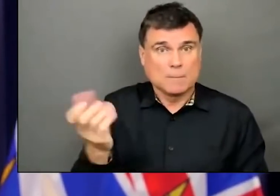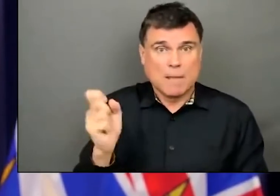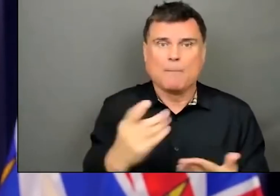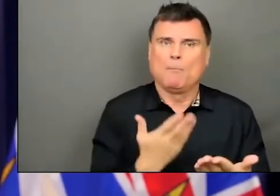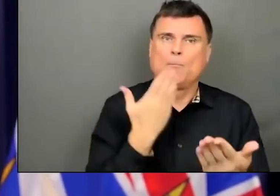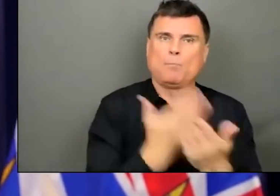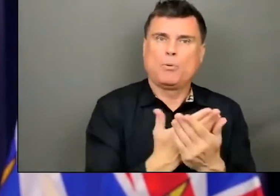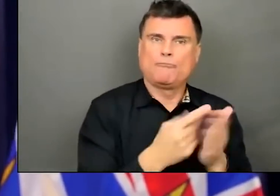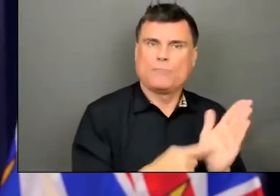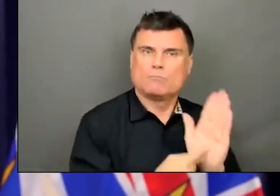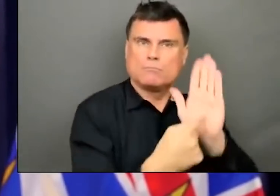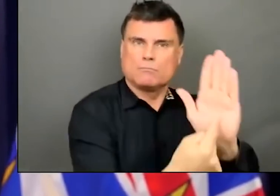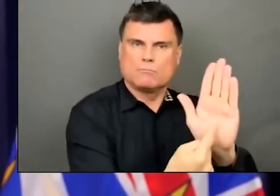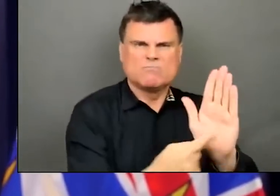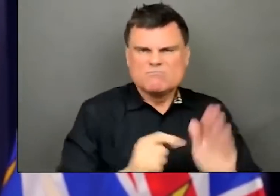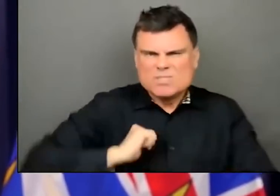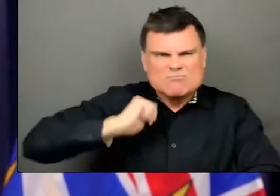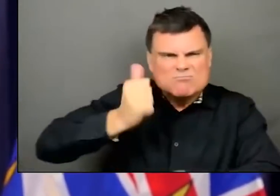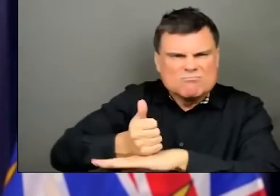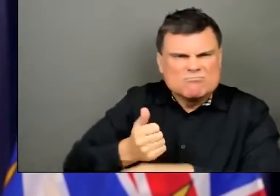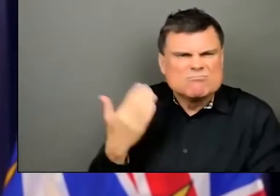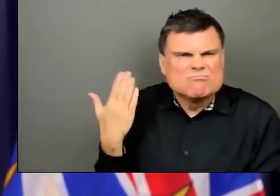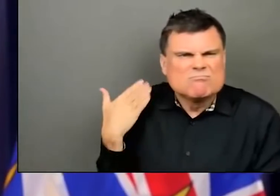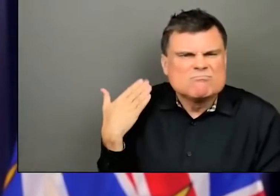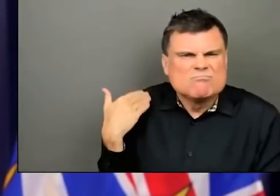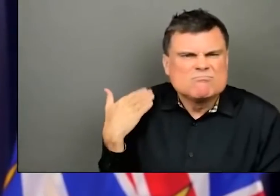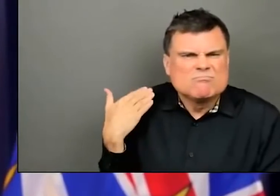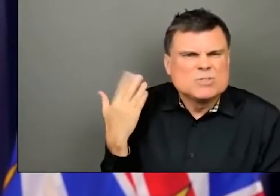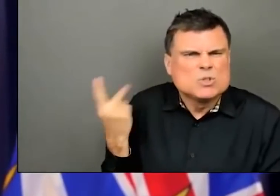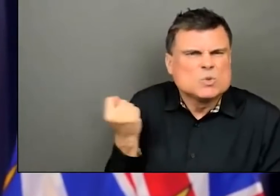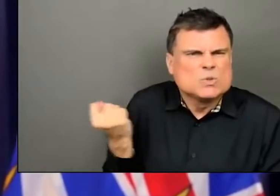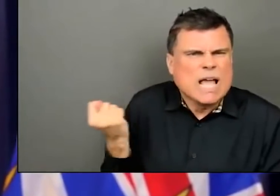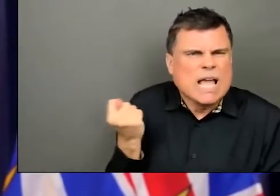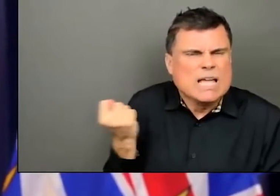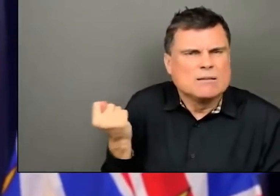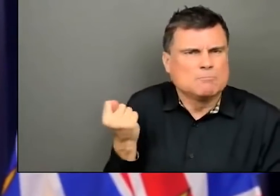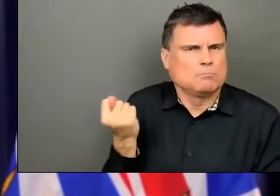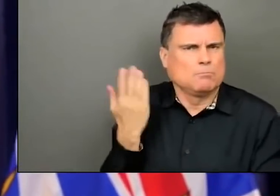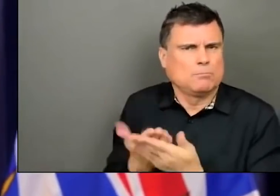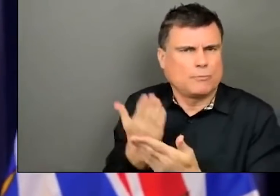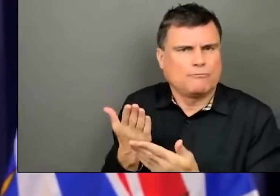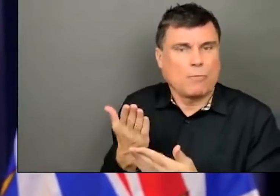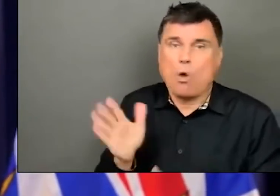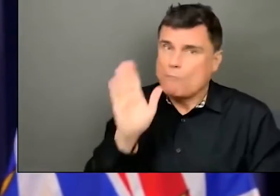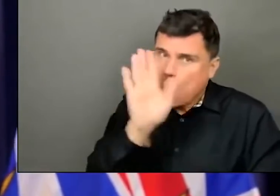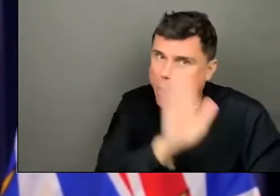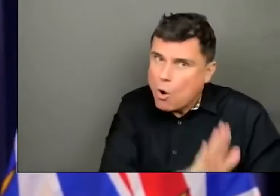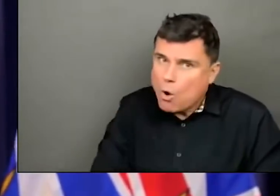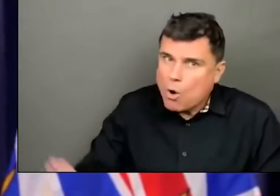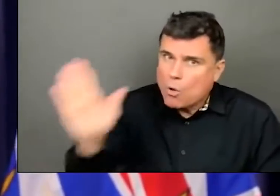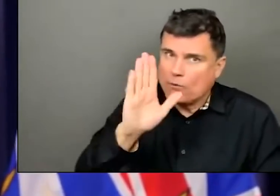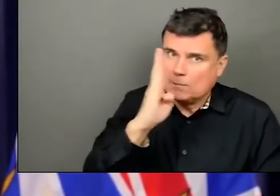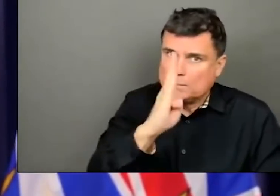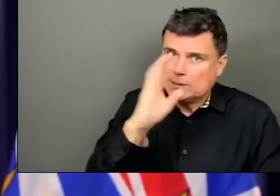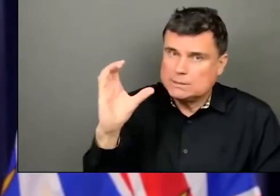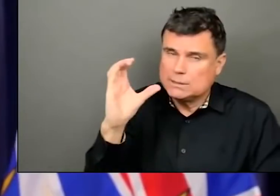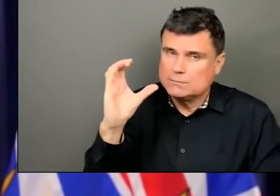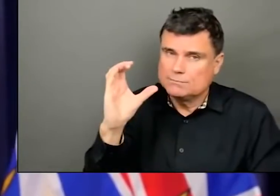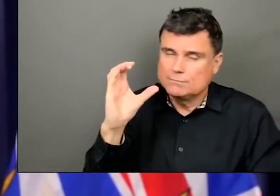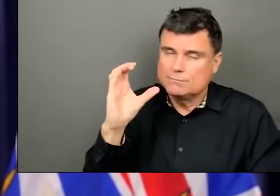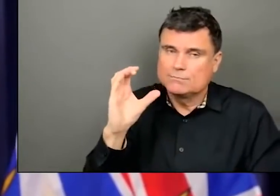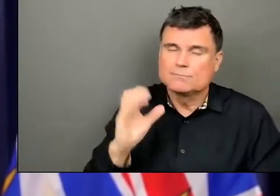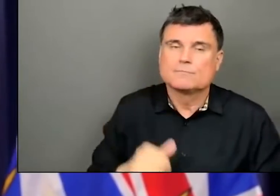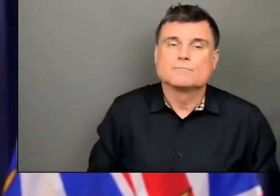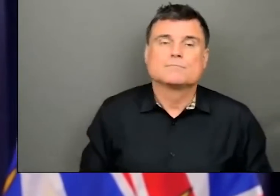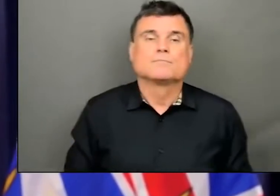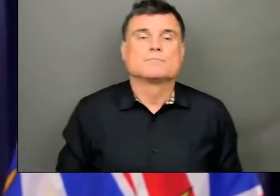place last Tuesday for healthcare workers across the system, an update on booster shots in